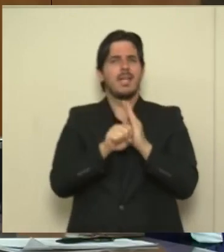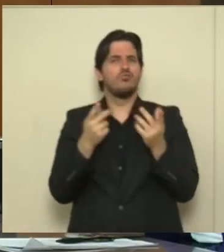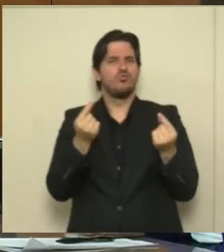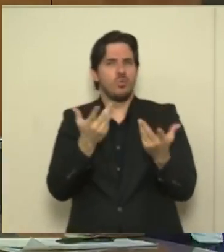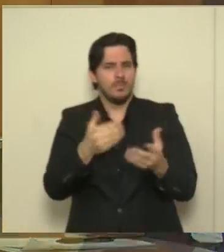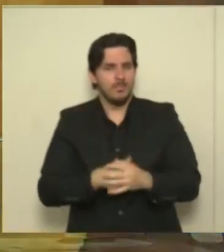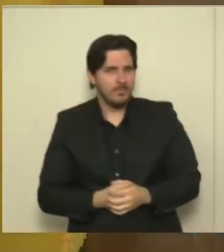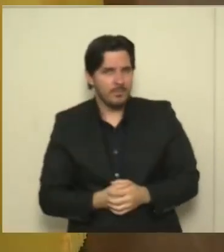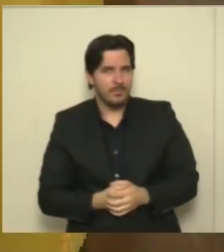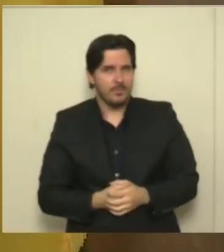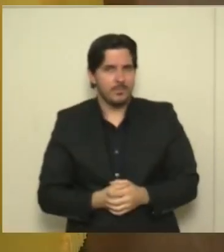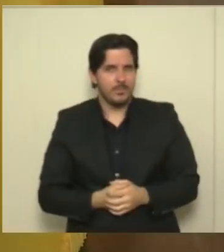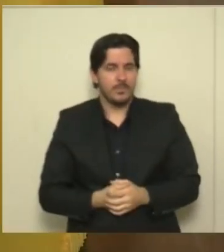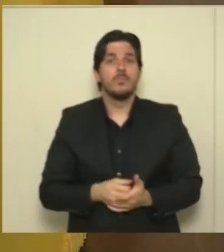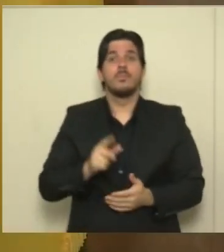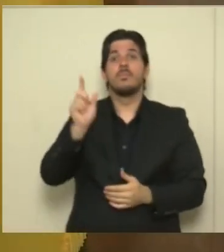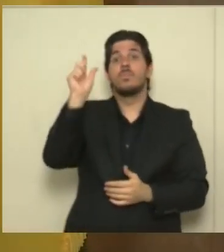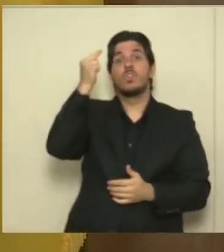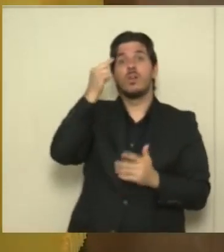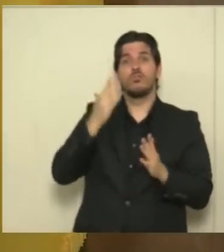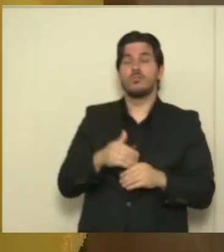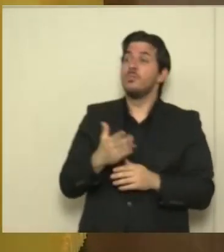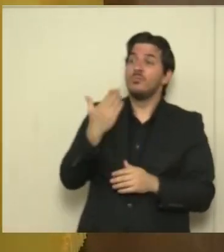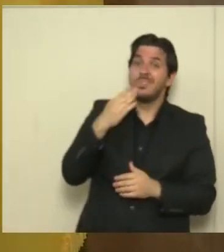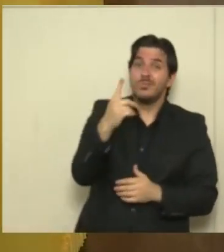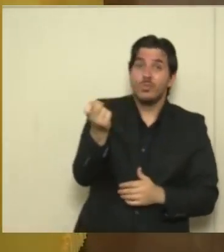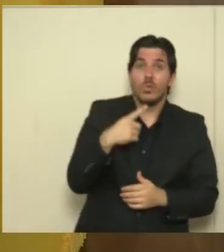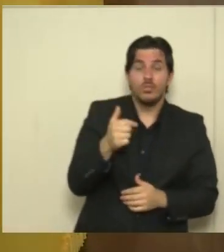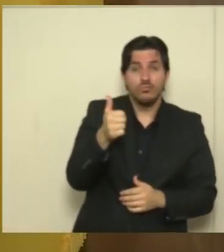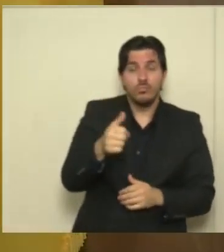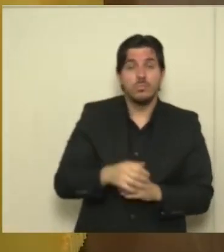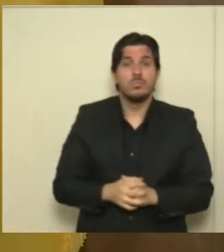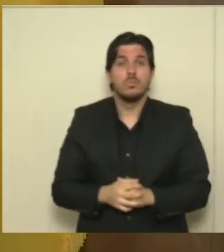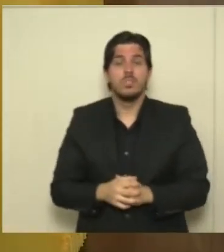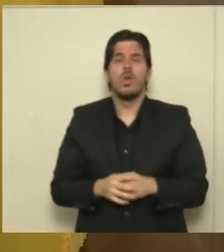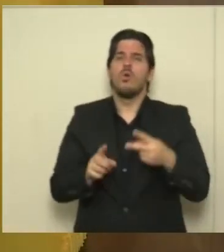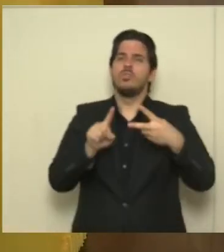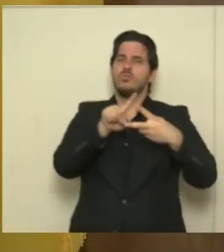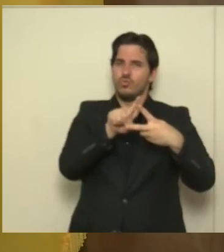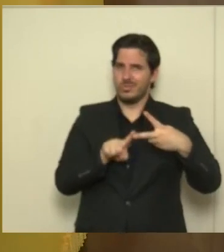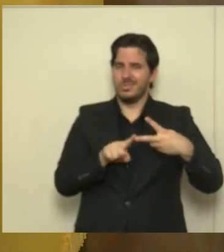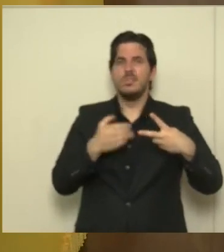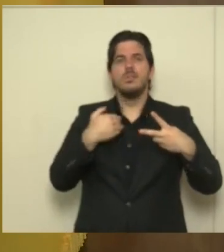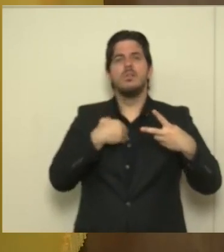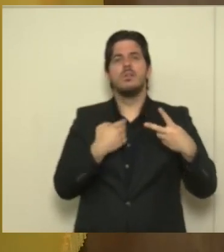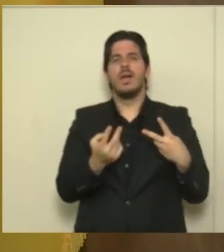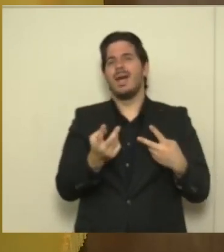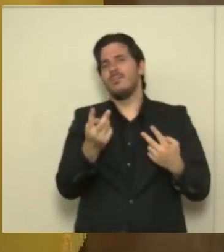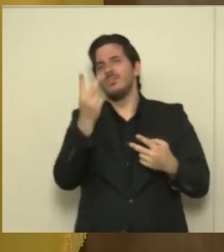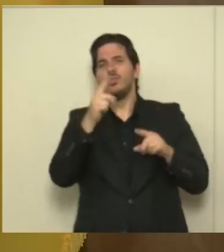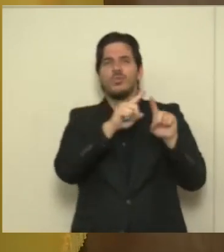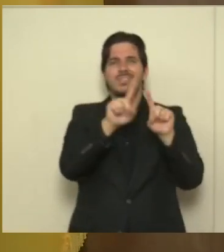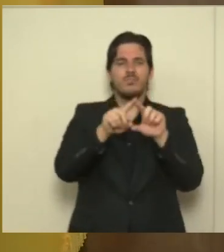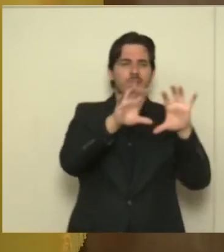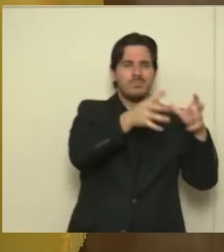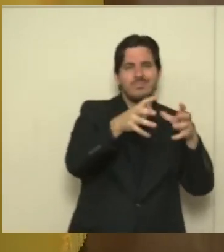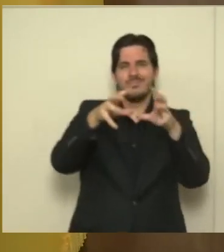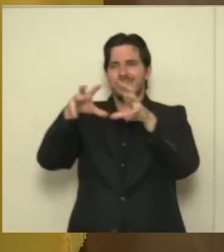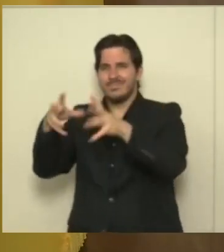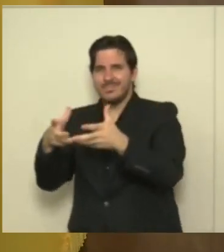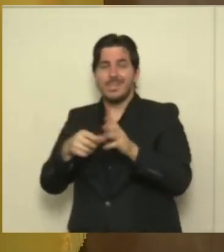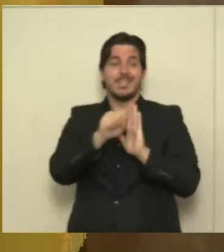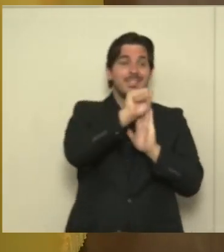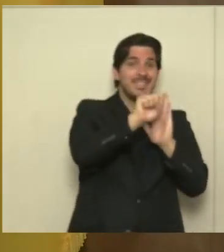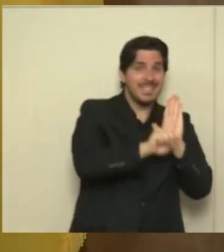thank you for the question. Two things. There are two sort of resource pots for unemployment benefits, state and